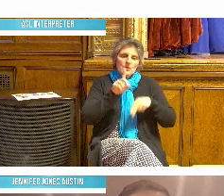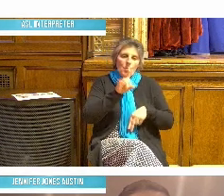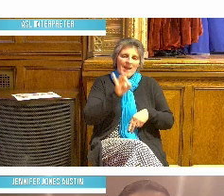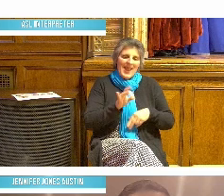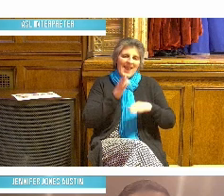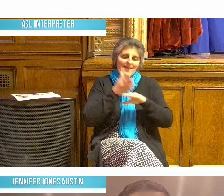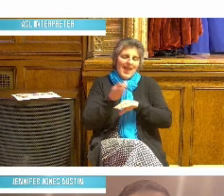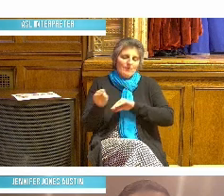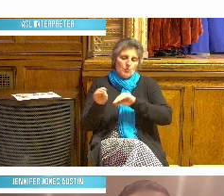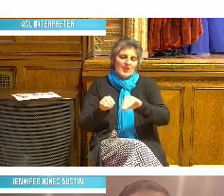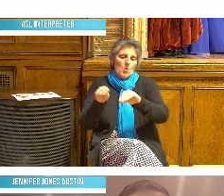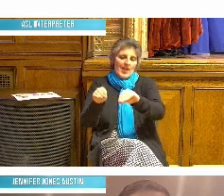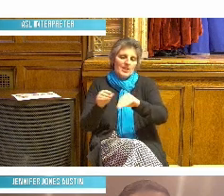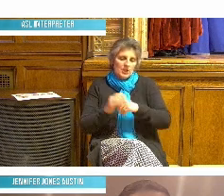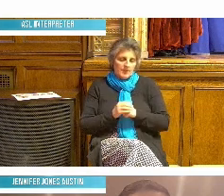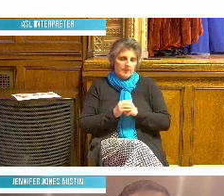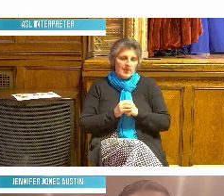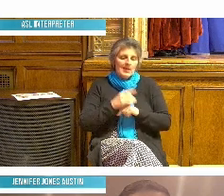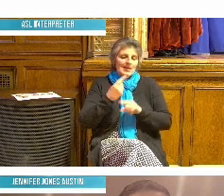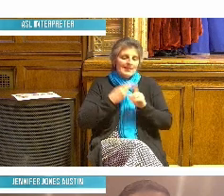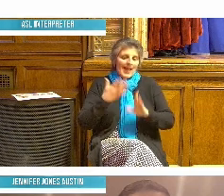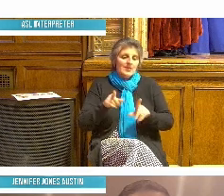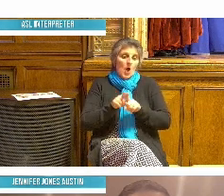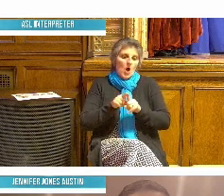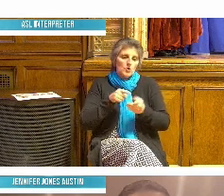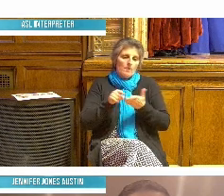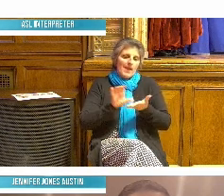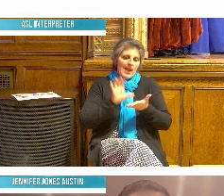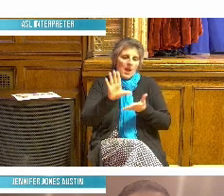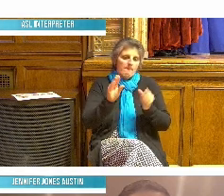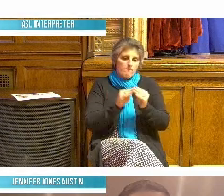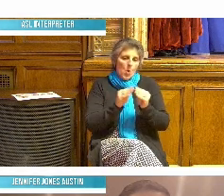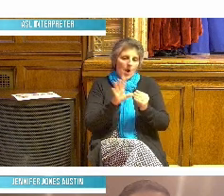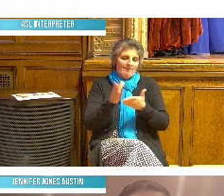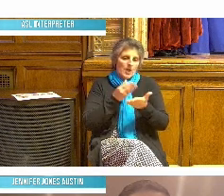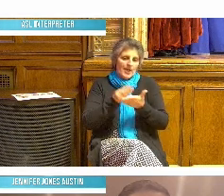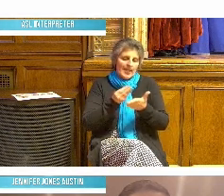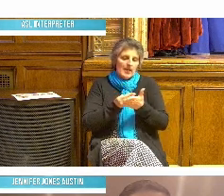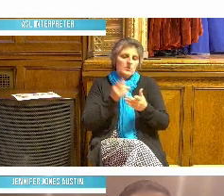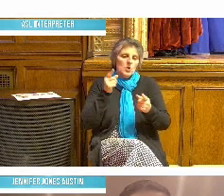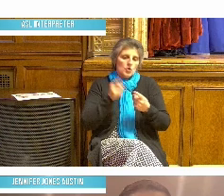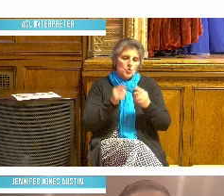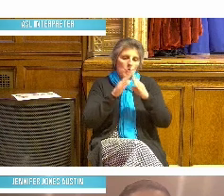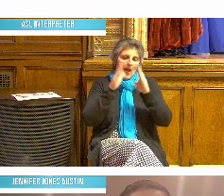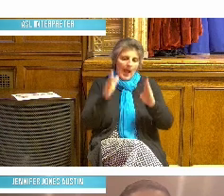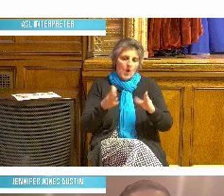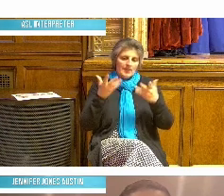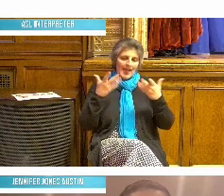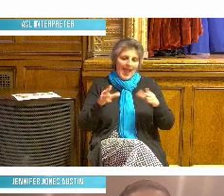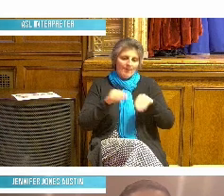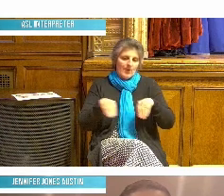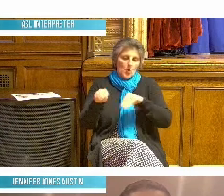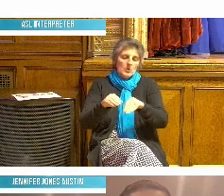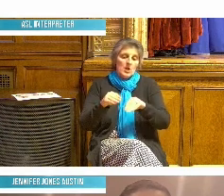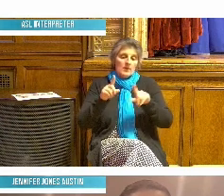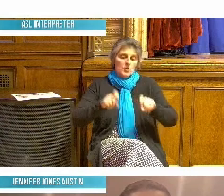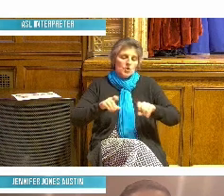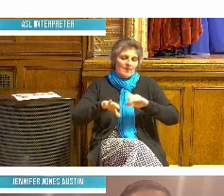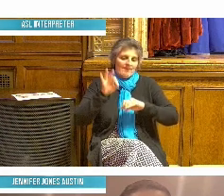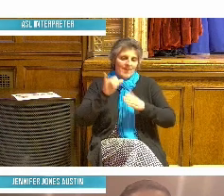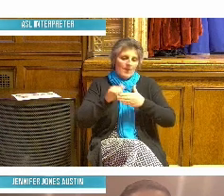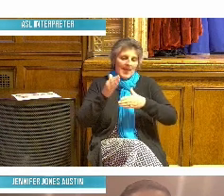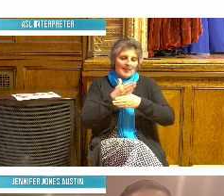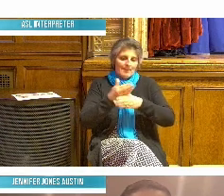after relocation. Tenants also paid a larger percentage of their incomes toward housing after relocation. The survey found that the median